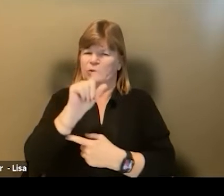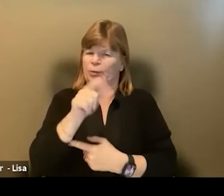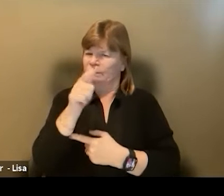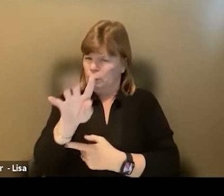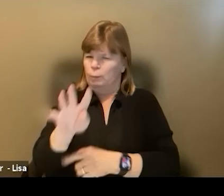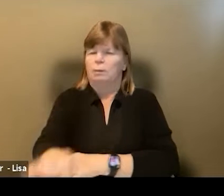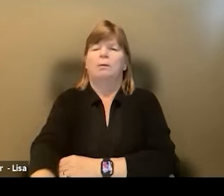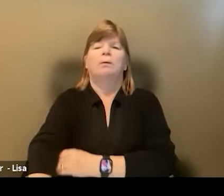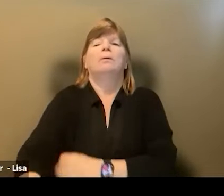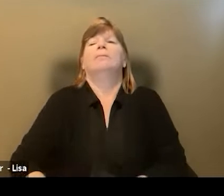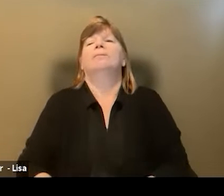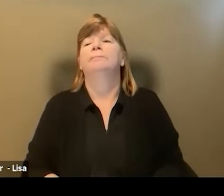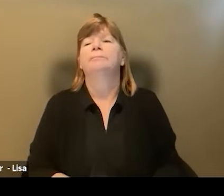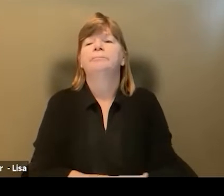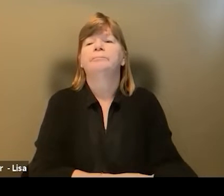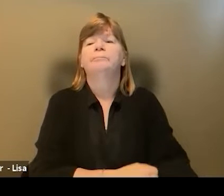2024.